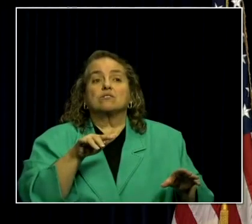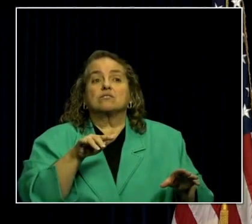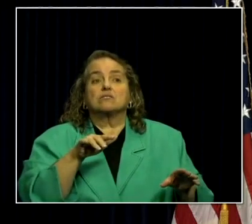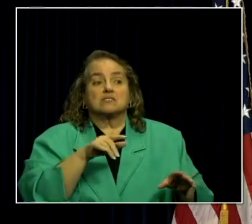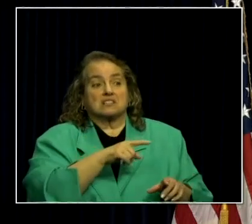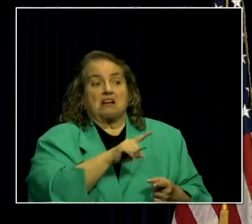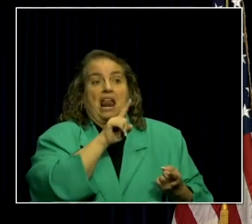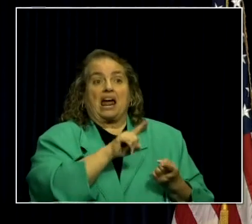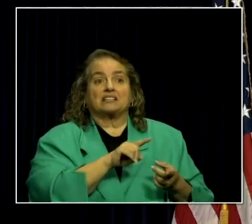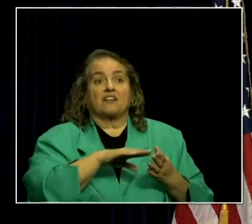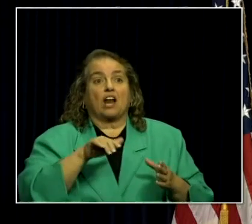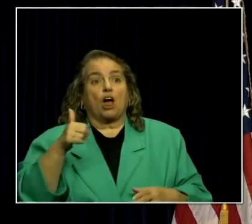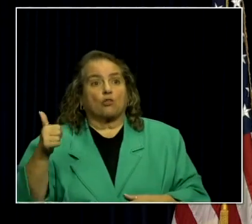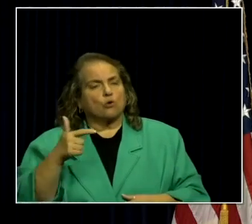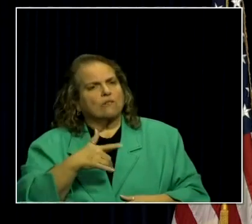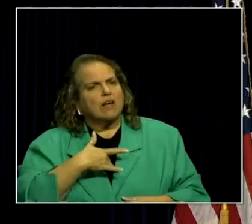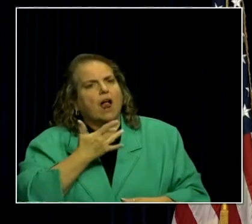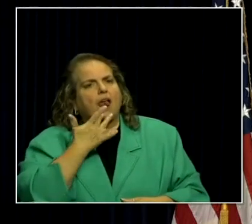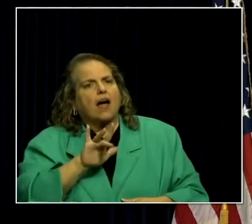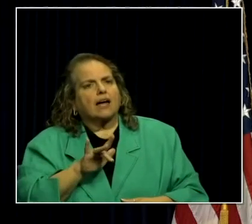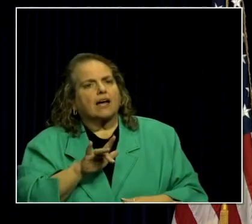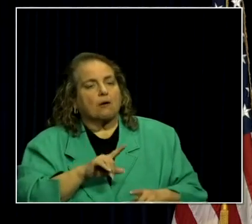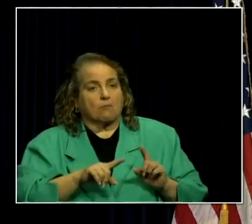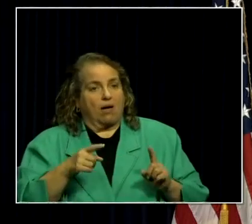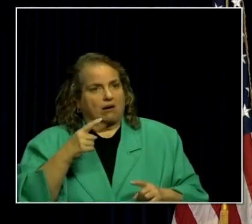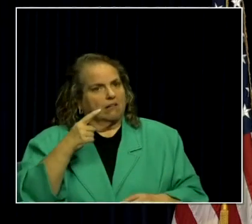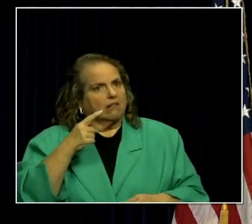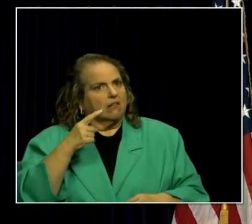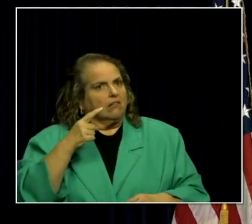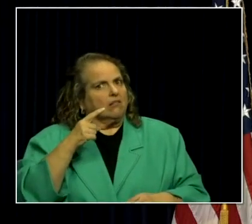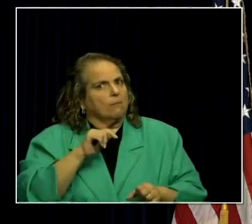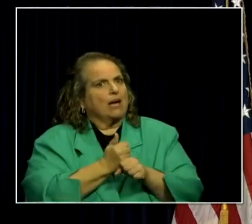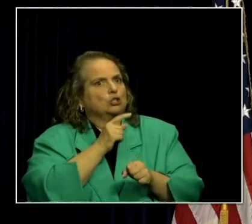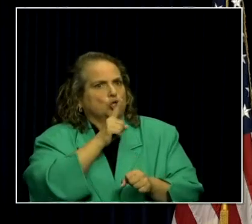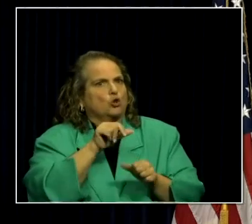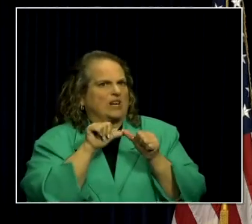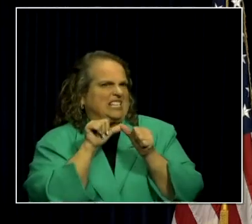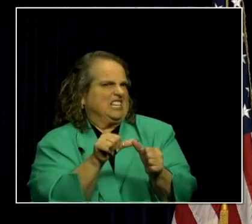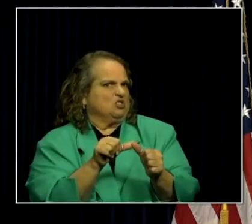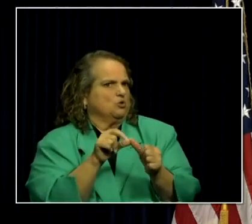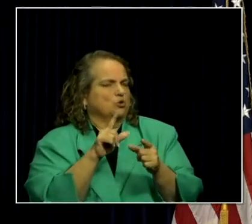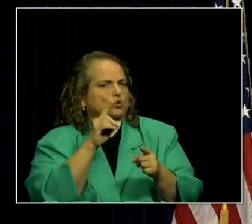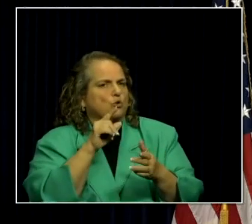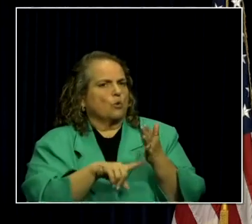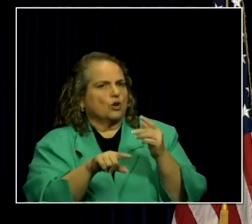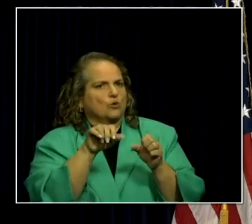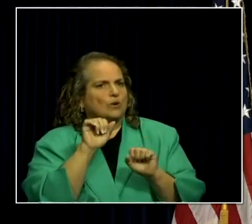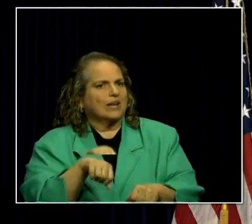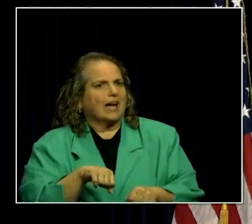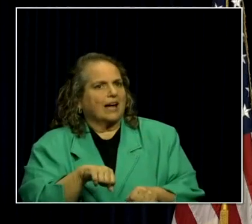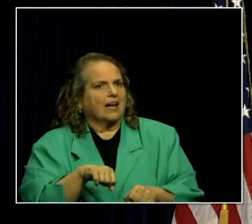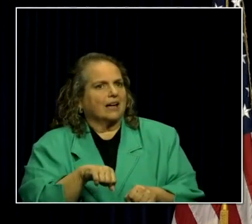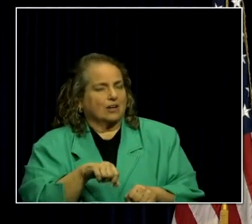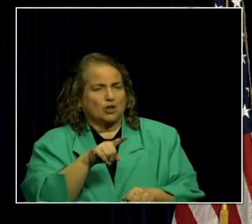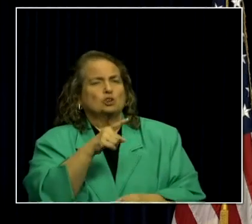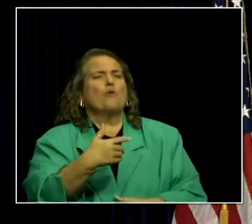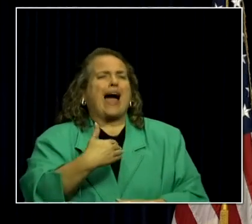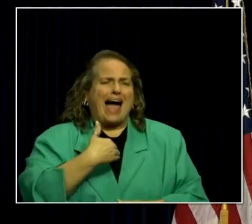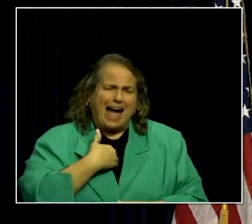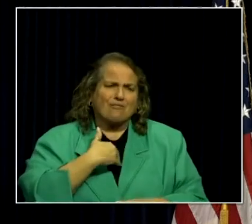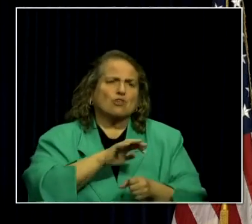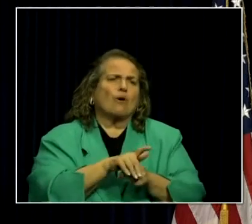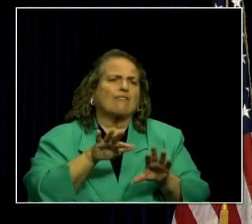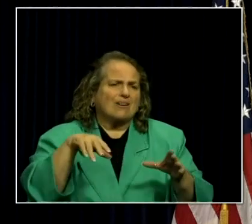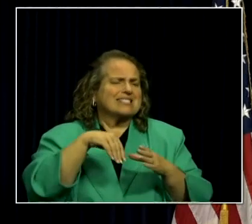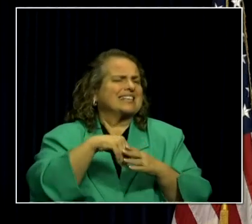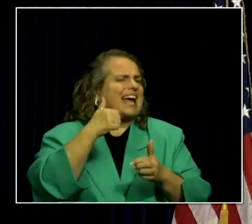others, feel lucky, but also be committed to making sure that you continue to do what it takes to keep it that way. In many ways, that's what